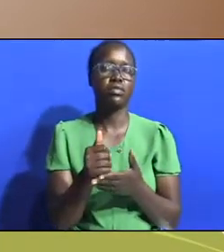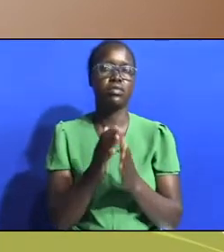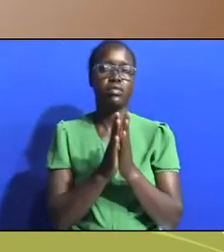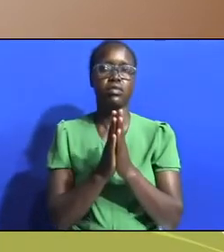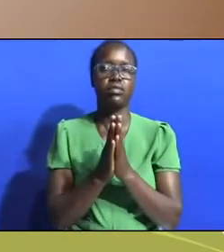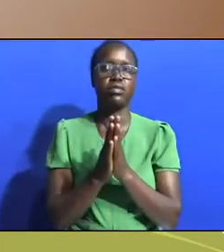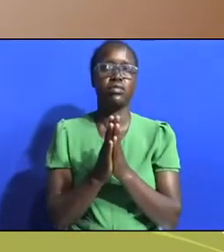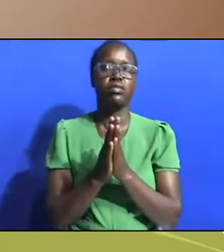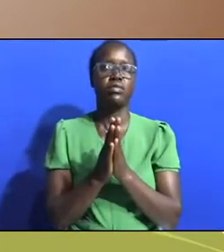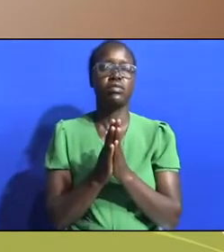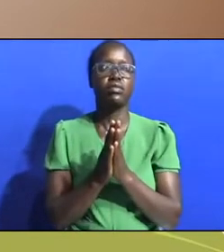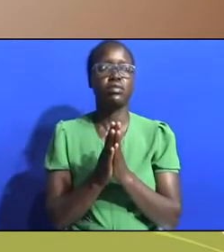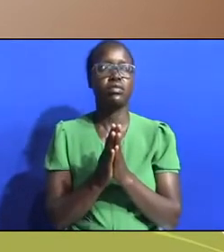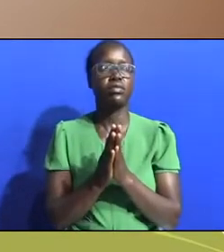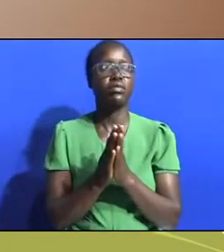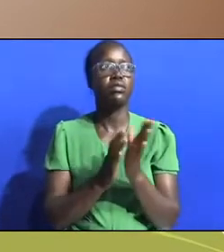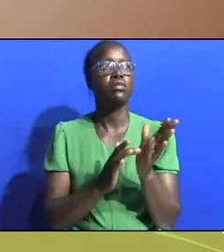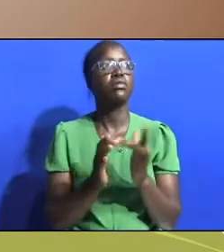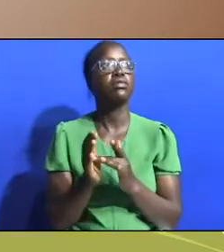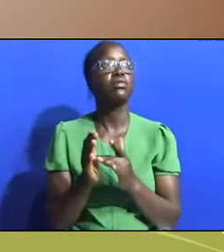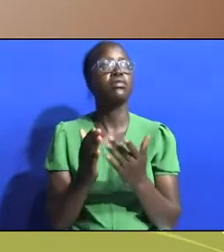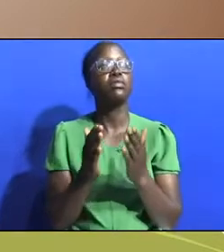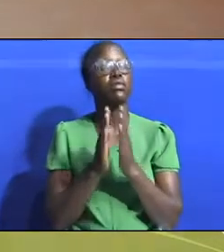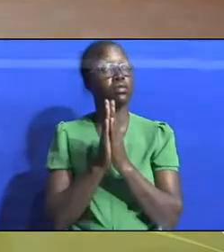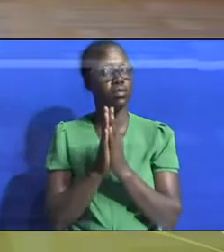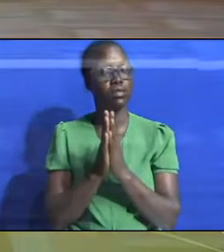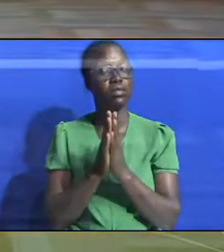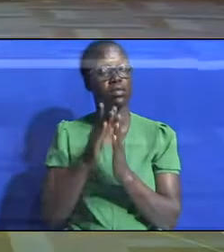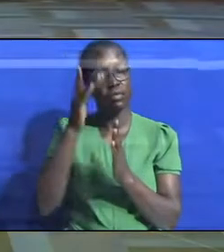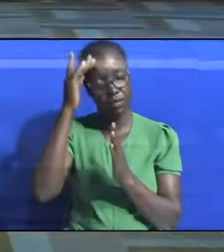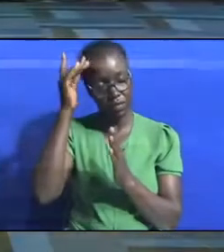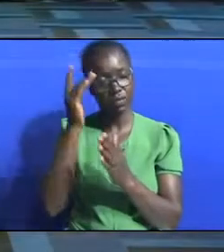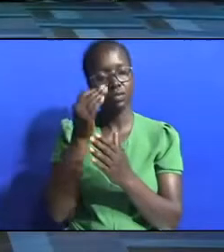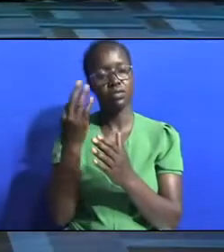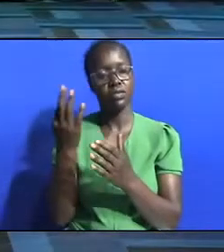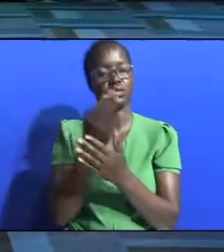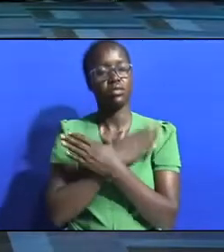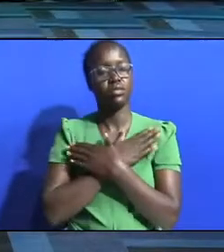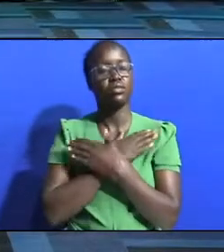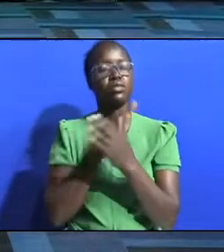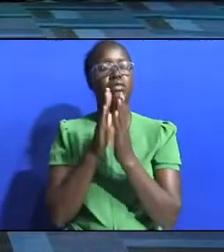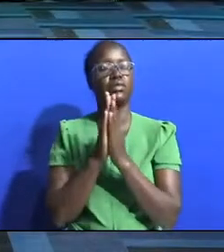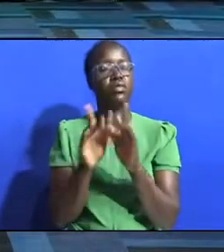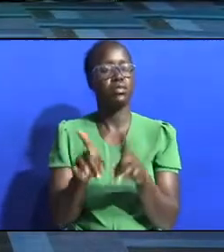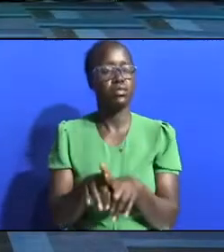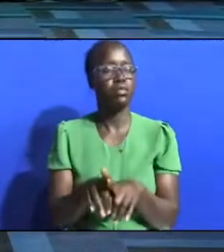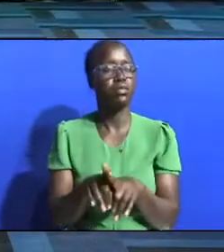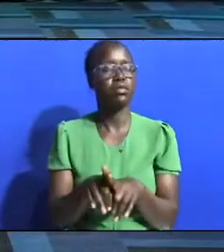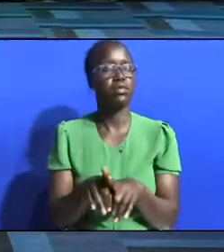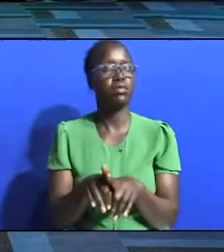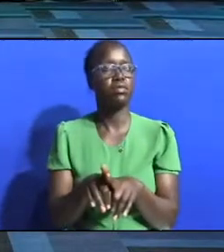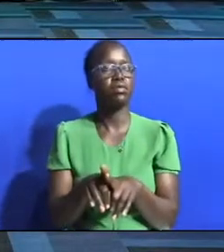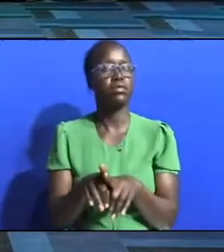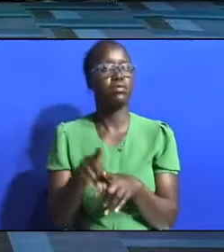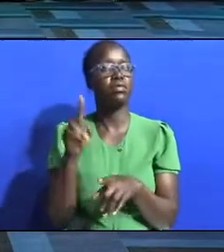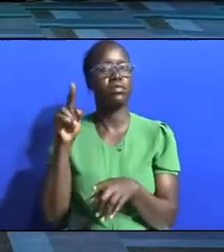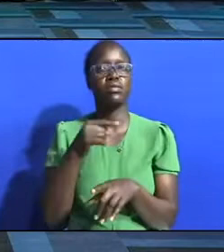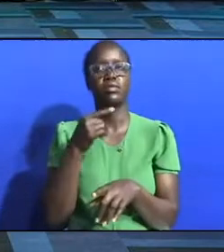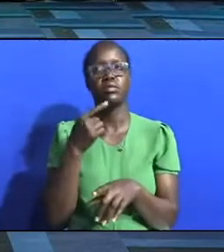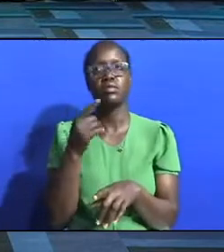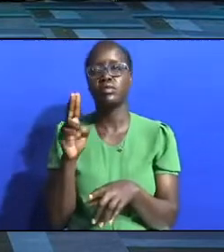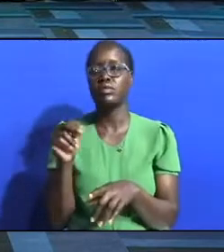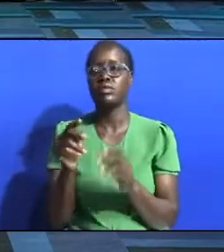Prayer. Jesus prayed. Daniel and his three friends prayed. You cannot say no